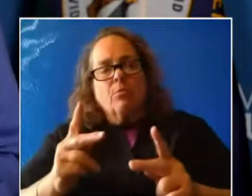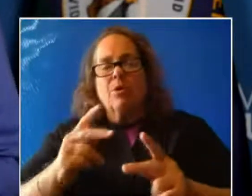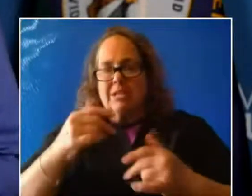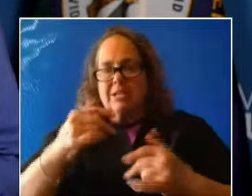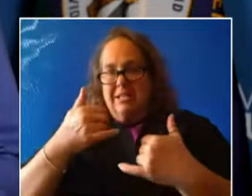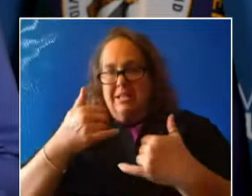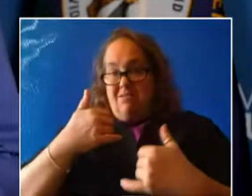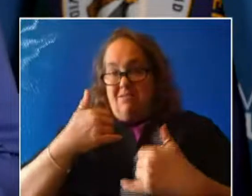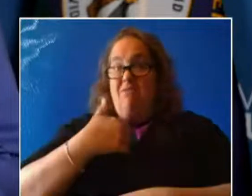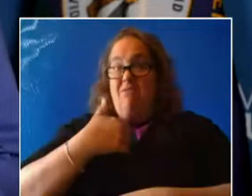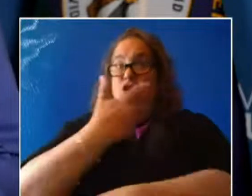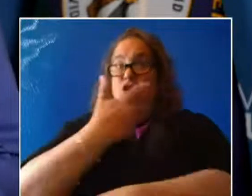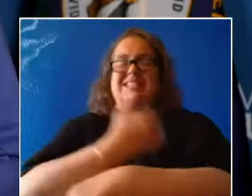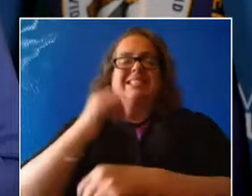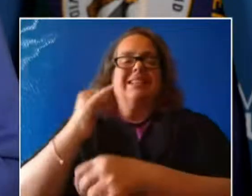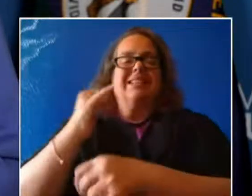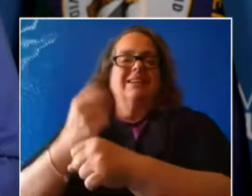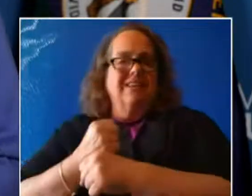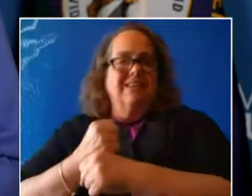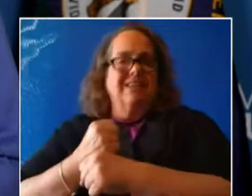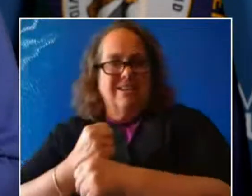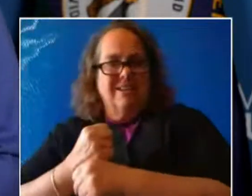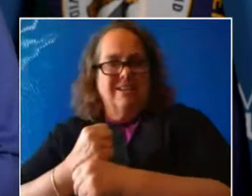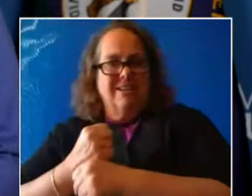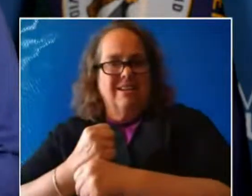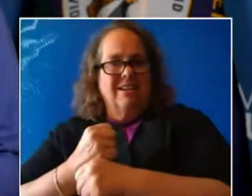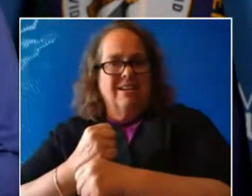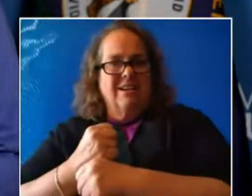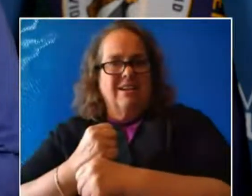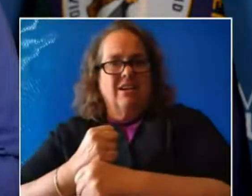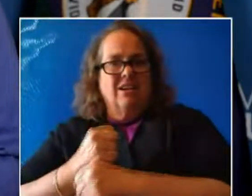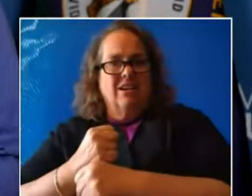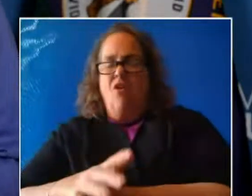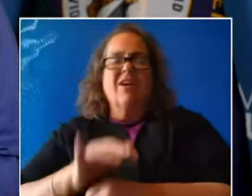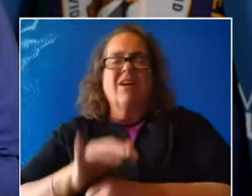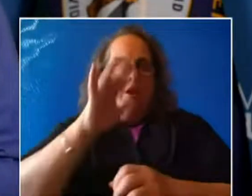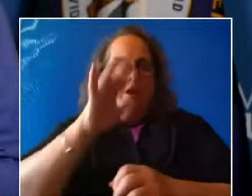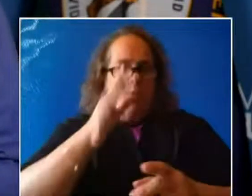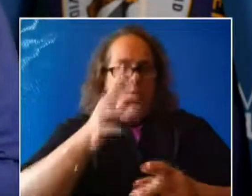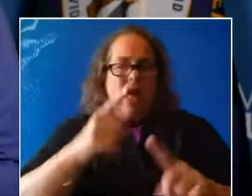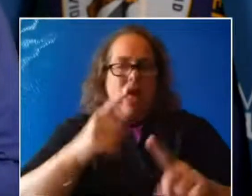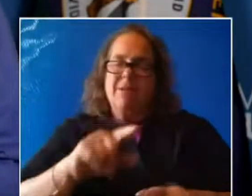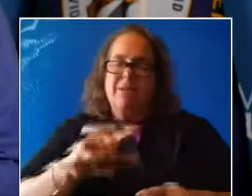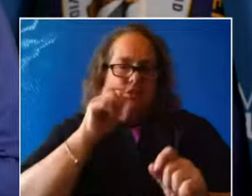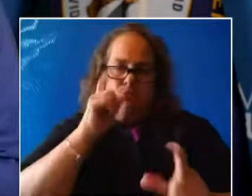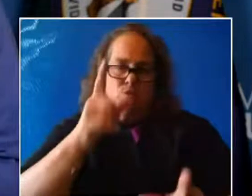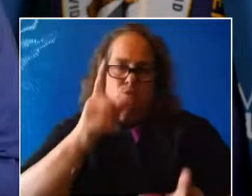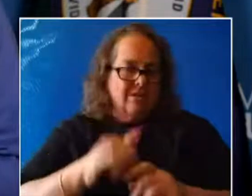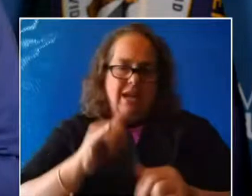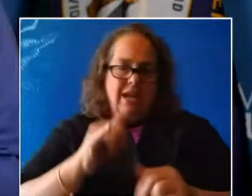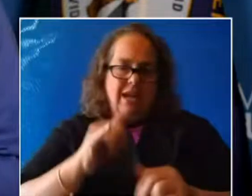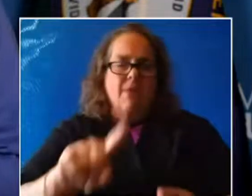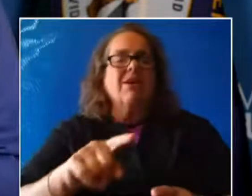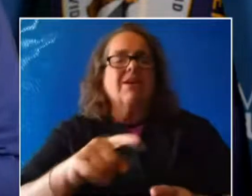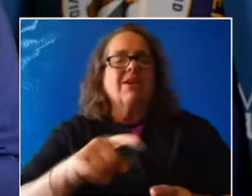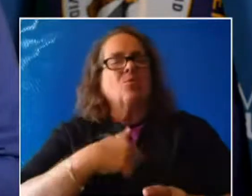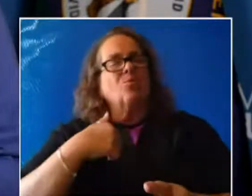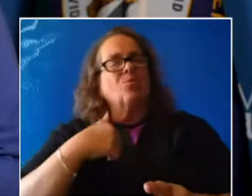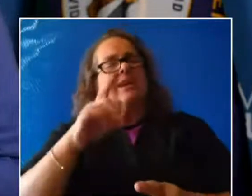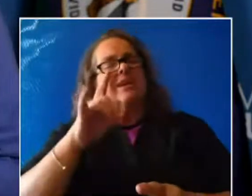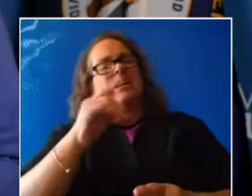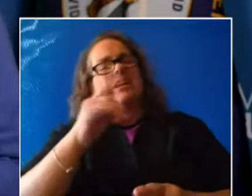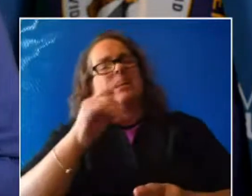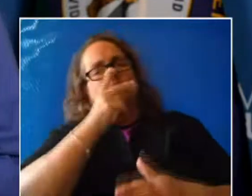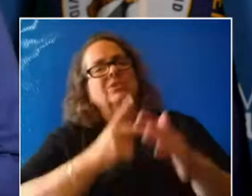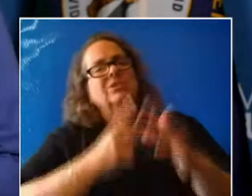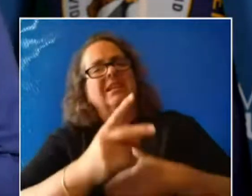this is going to happen. This is not a surprise that it happens, and it's quite predictable. The thing that's really remarkable about these vaccines we